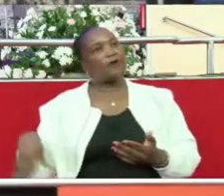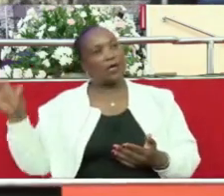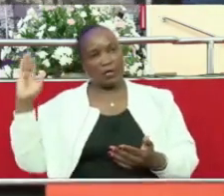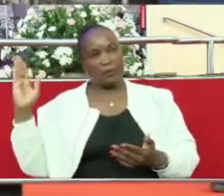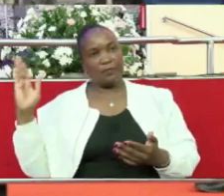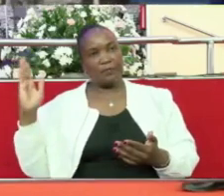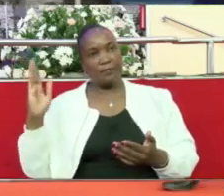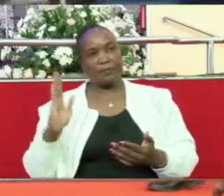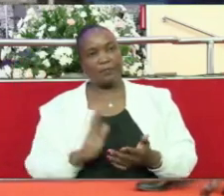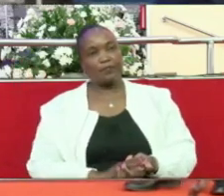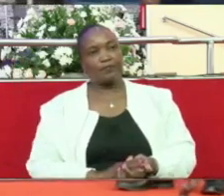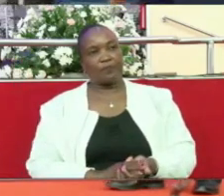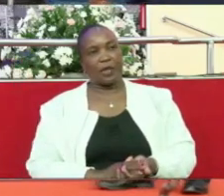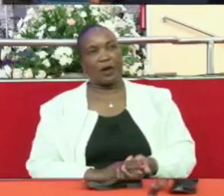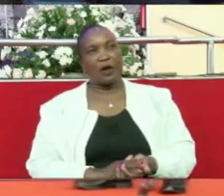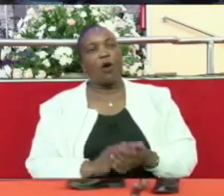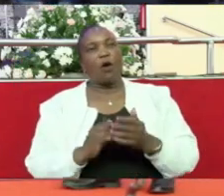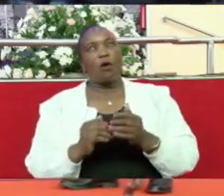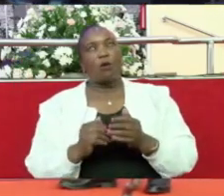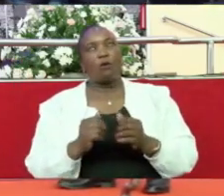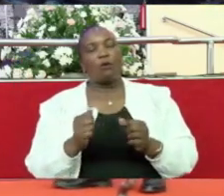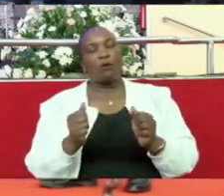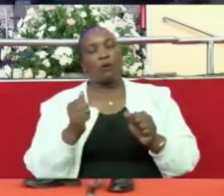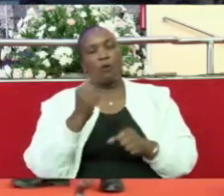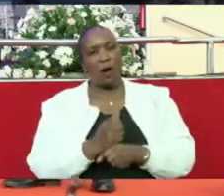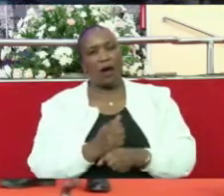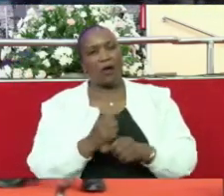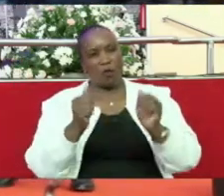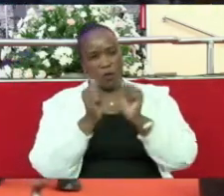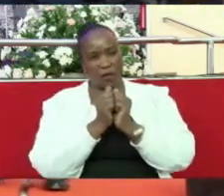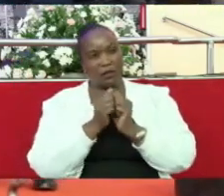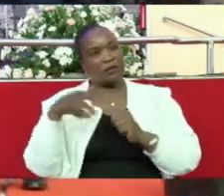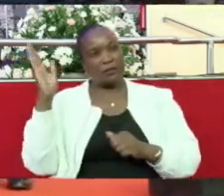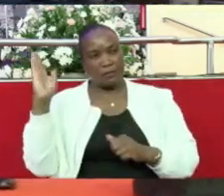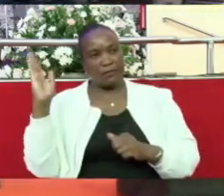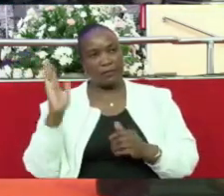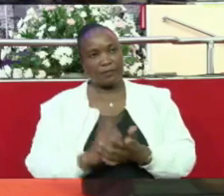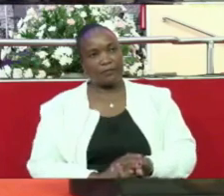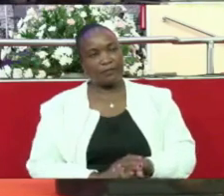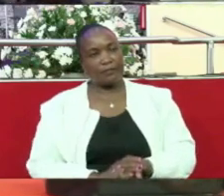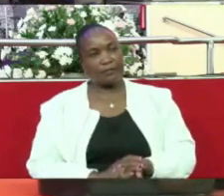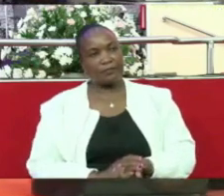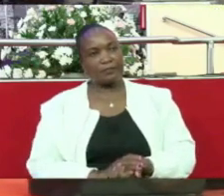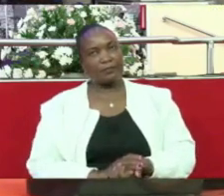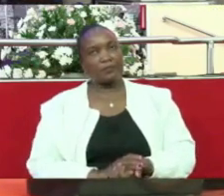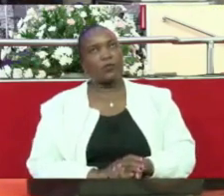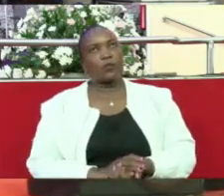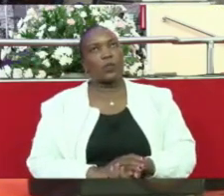name. He wants you to call Him Jehovah Nisi. He wants you to call Him Jehovah